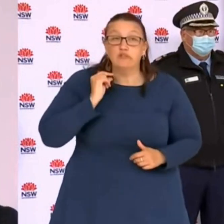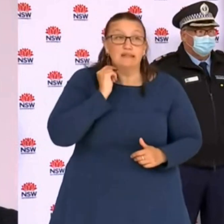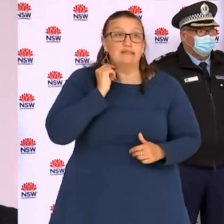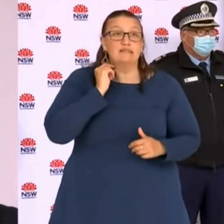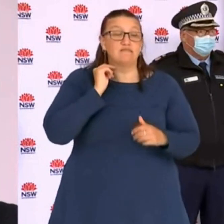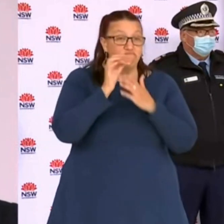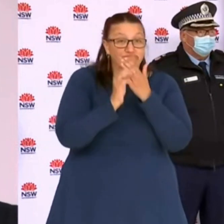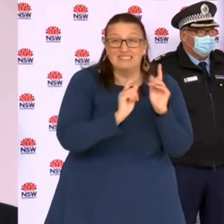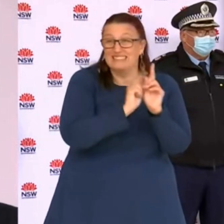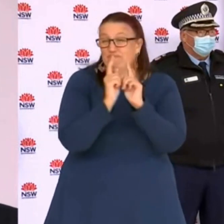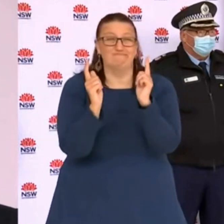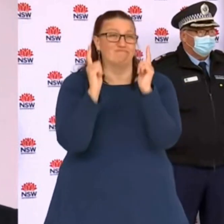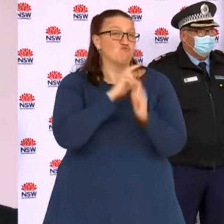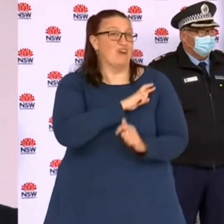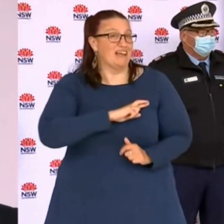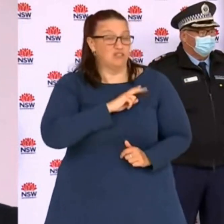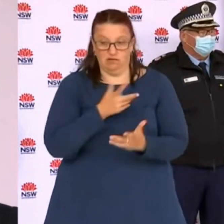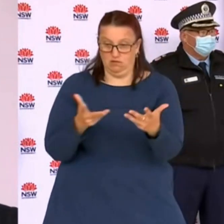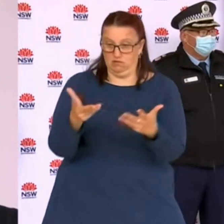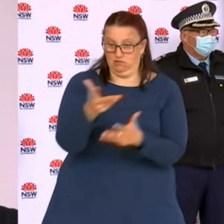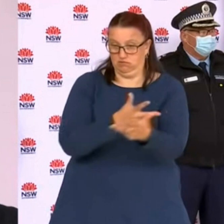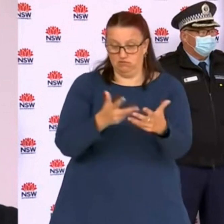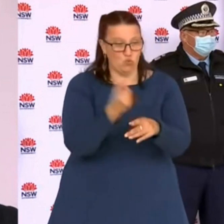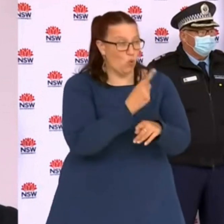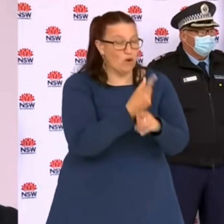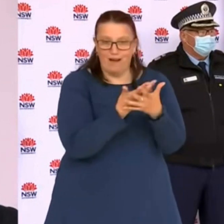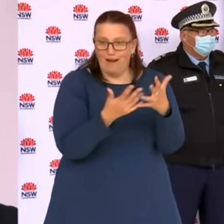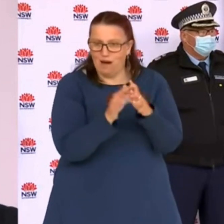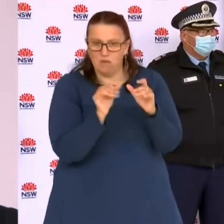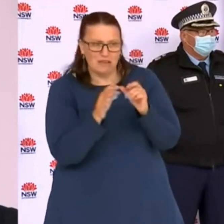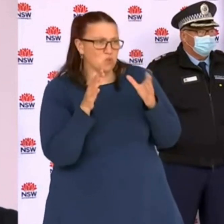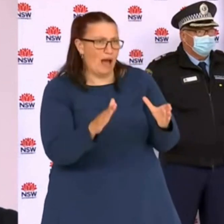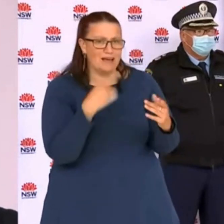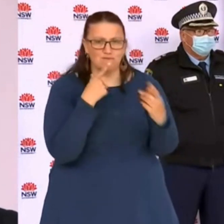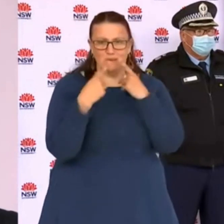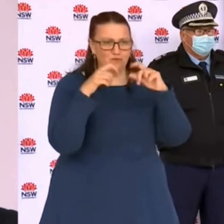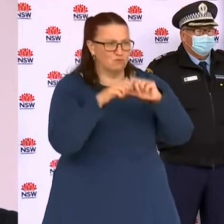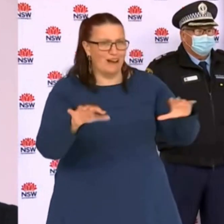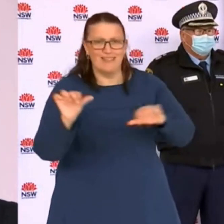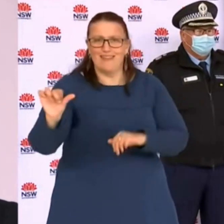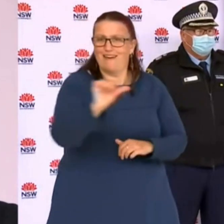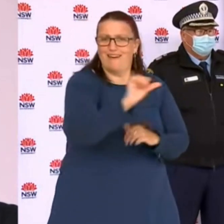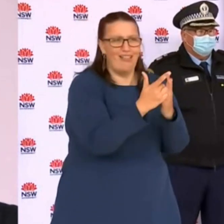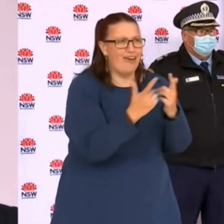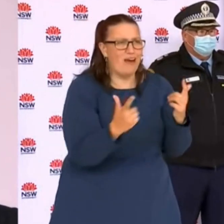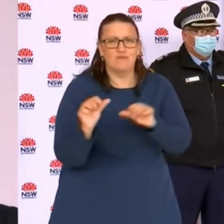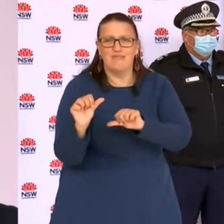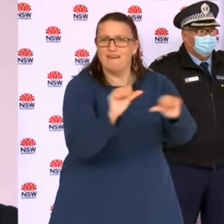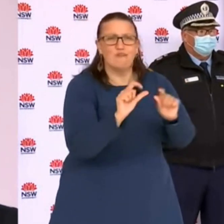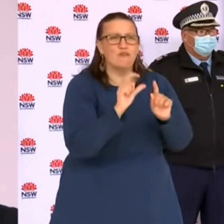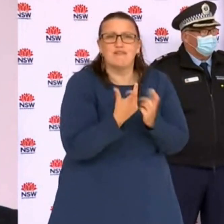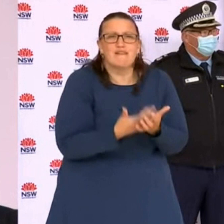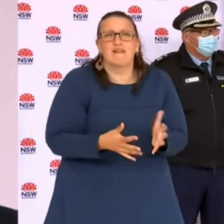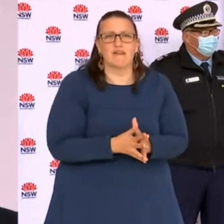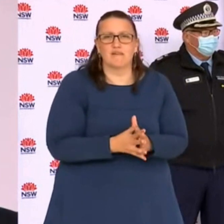have had great consultation, and that is, and we were obviously going to continue that. We're also following